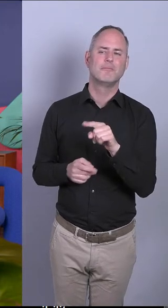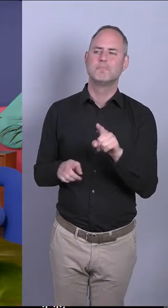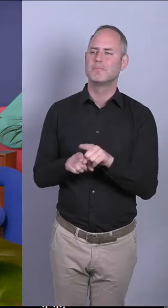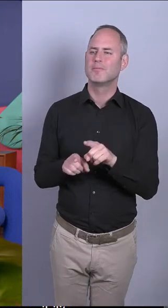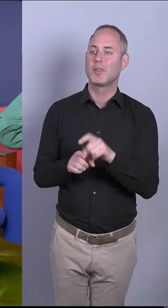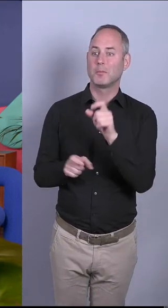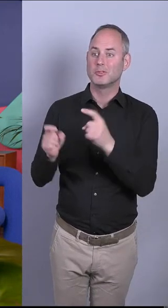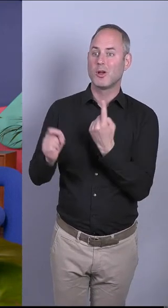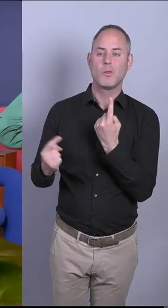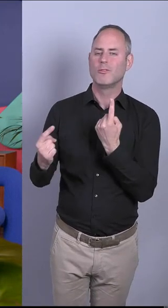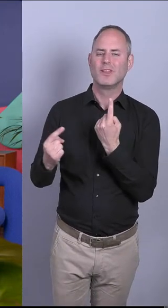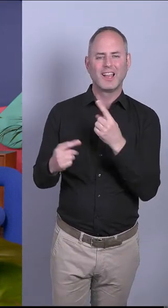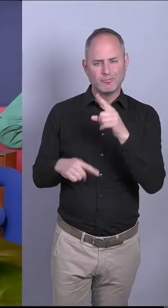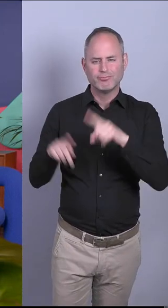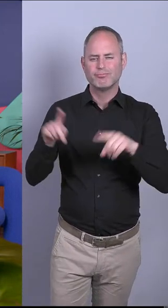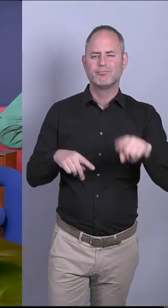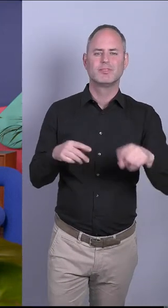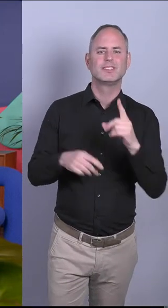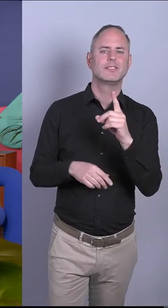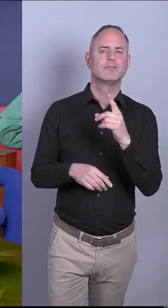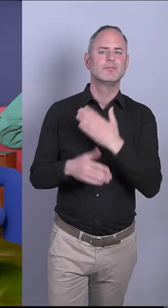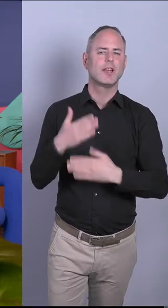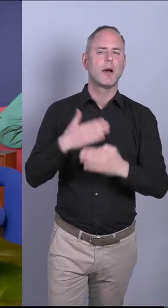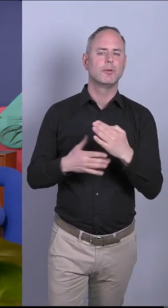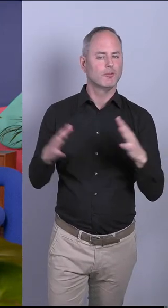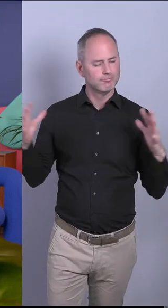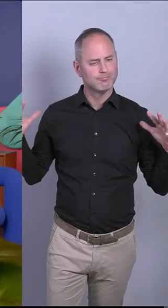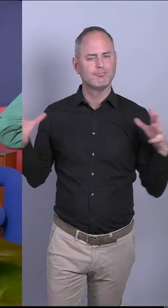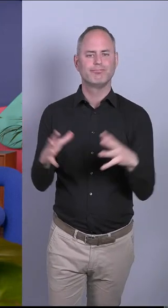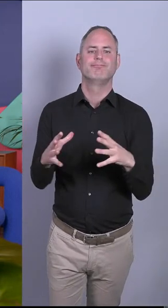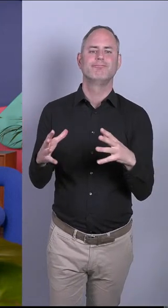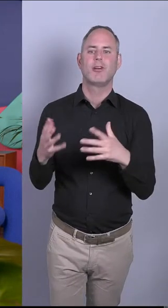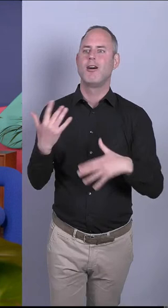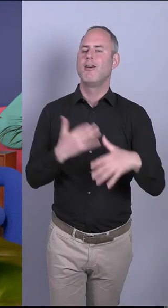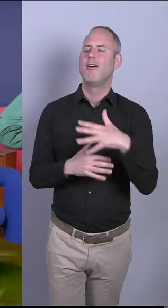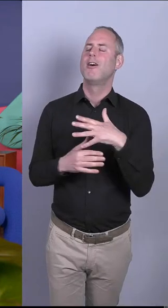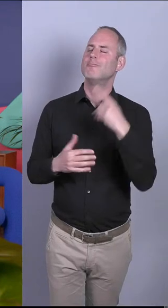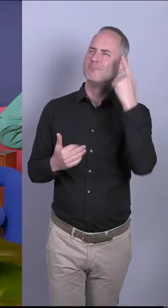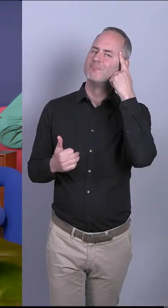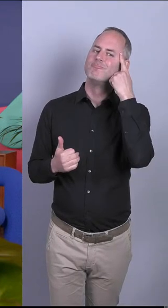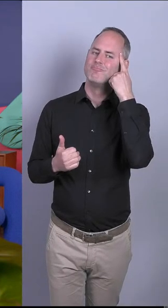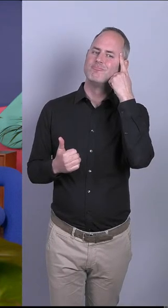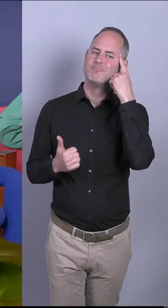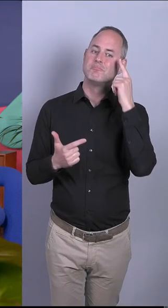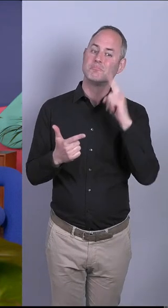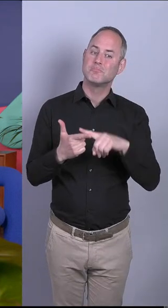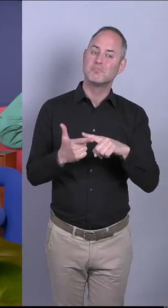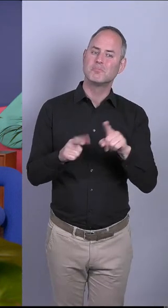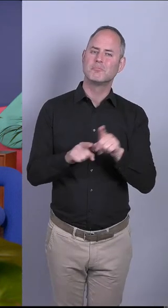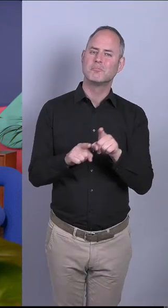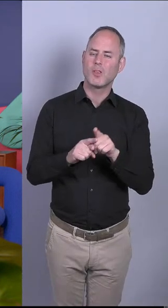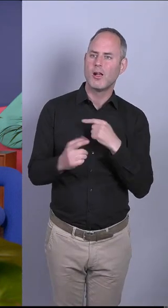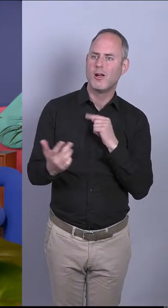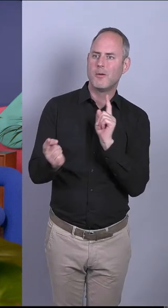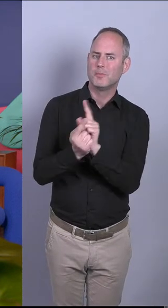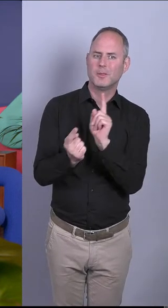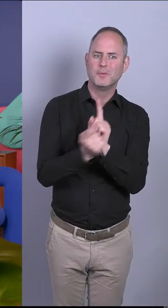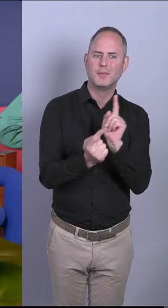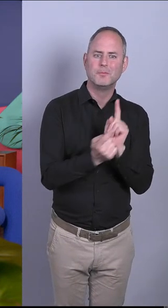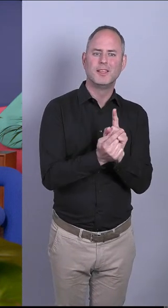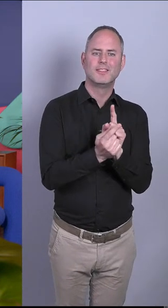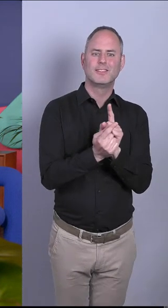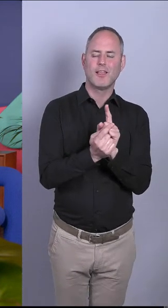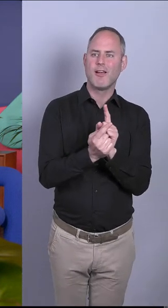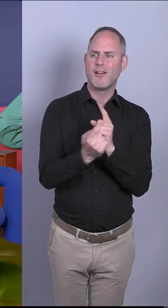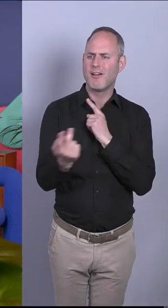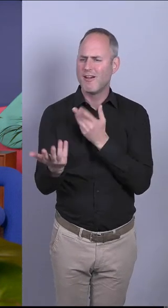by inclusion. And I hope volunteers will learn a lot as they meet with the athletes. And maybe